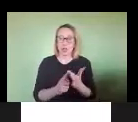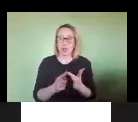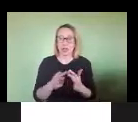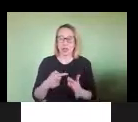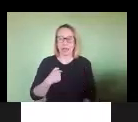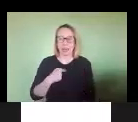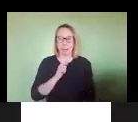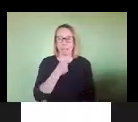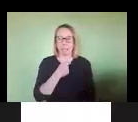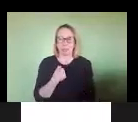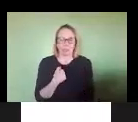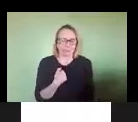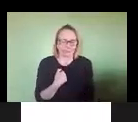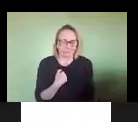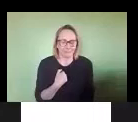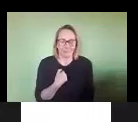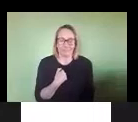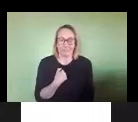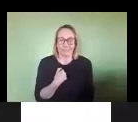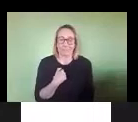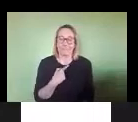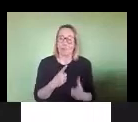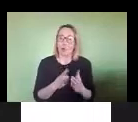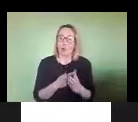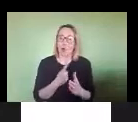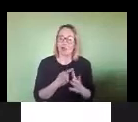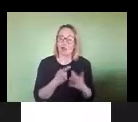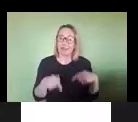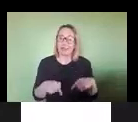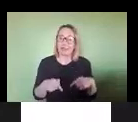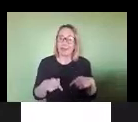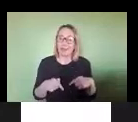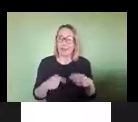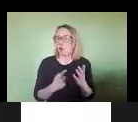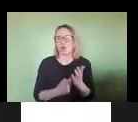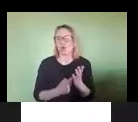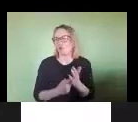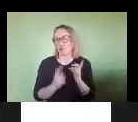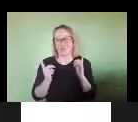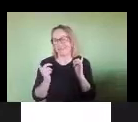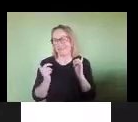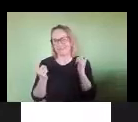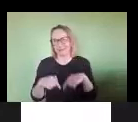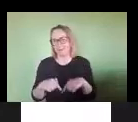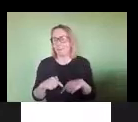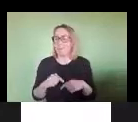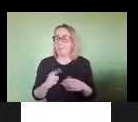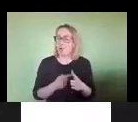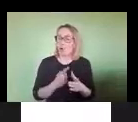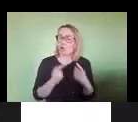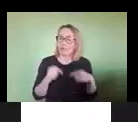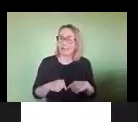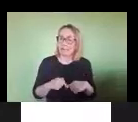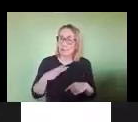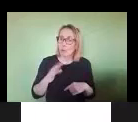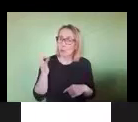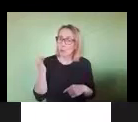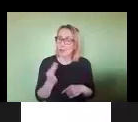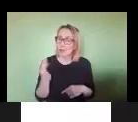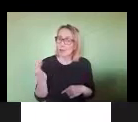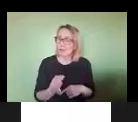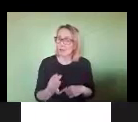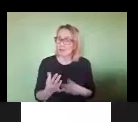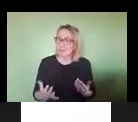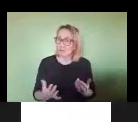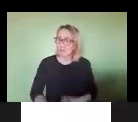apologies. right. Okay, is Audrey is here. Obviously, Ronnie can't be with us today, But is anything they want to ask Audrey? Any